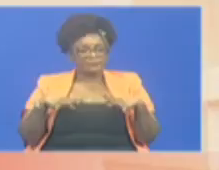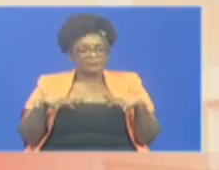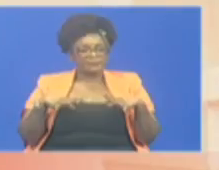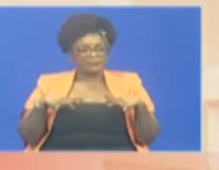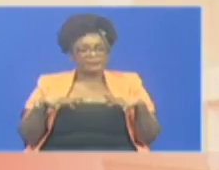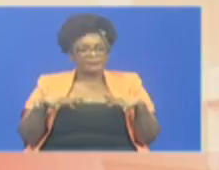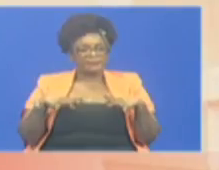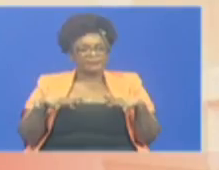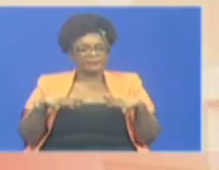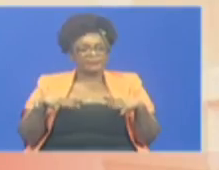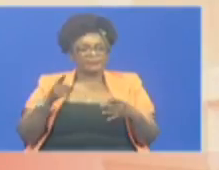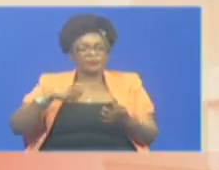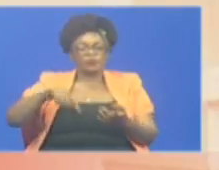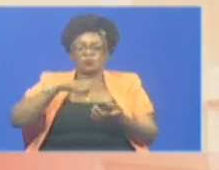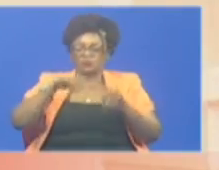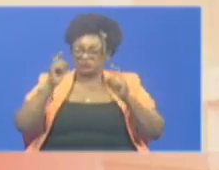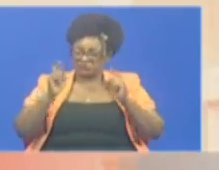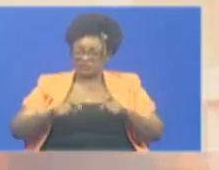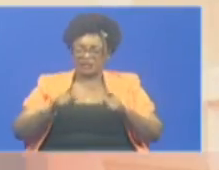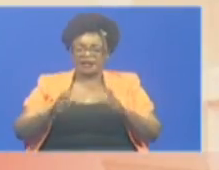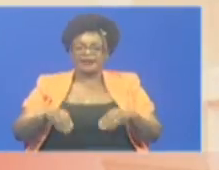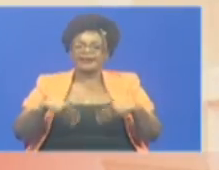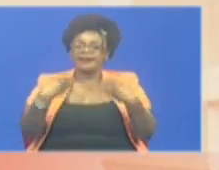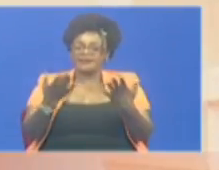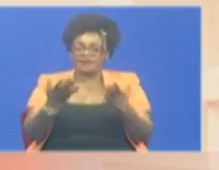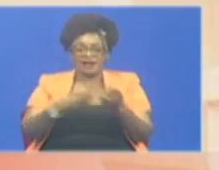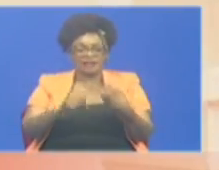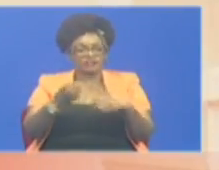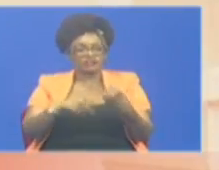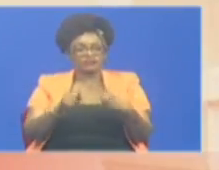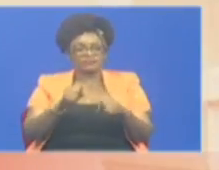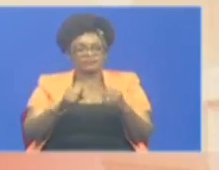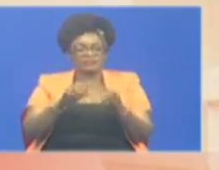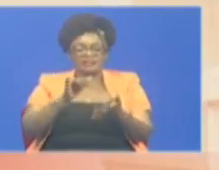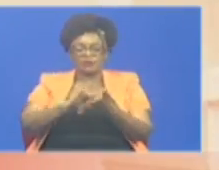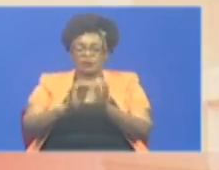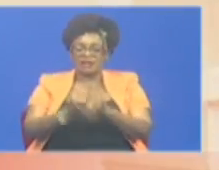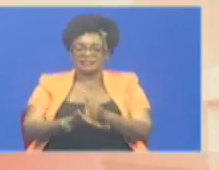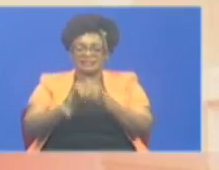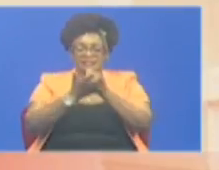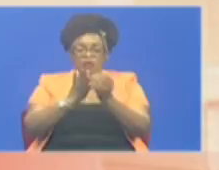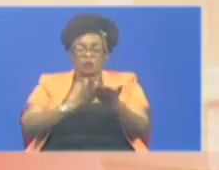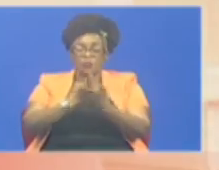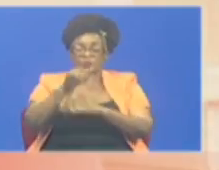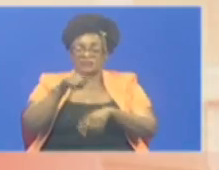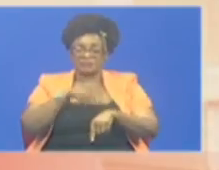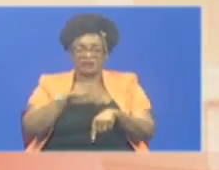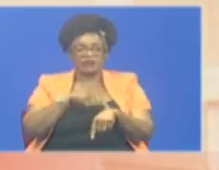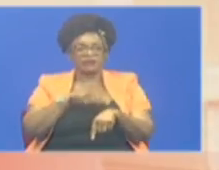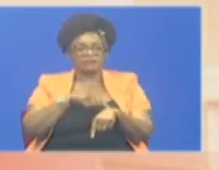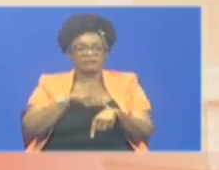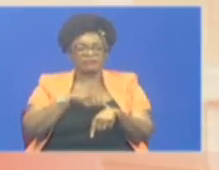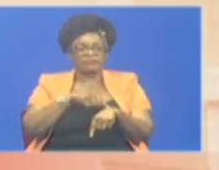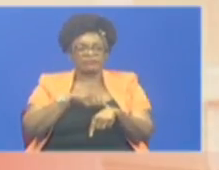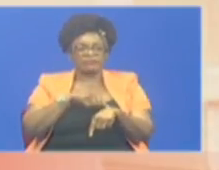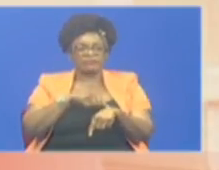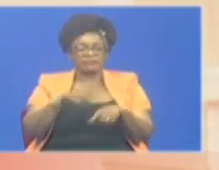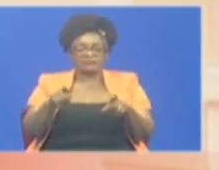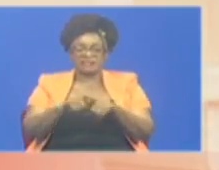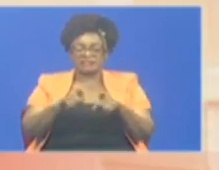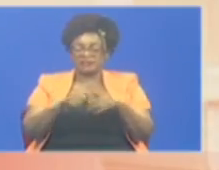We shall continue developing and delivering actions that will assist them through this period and while the recovery is